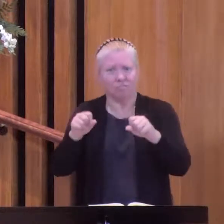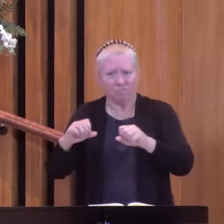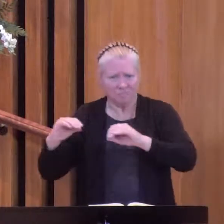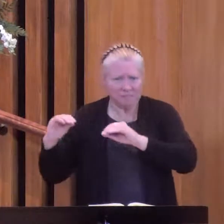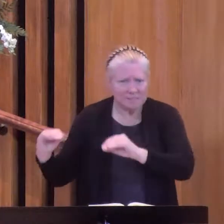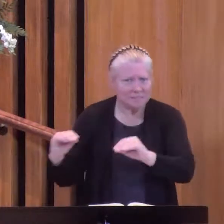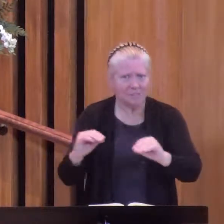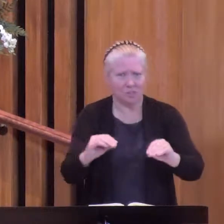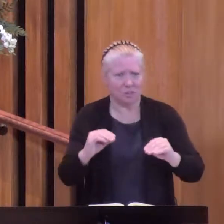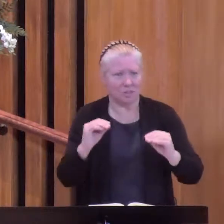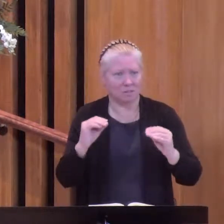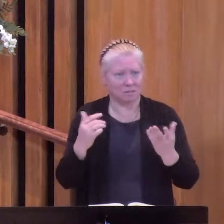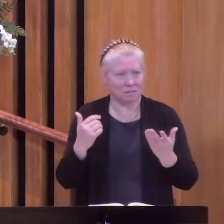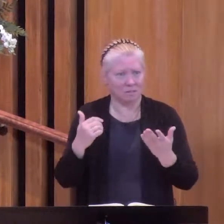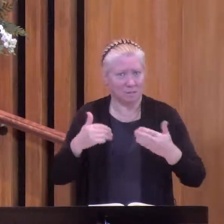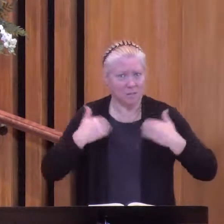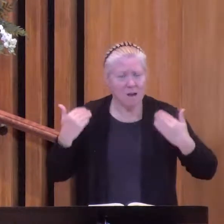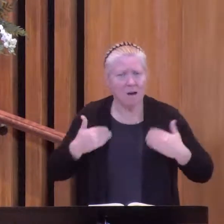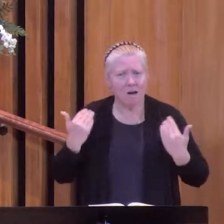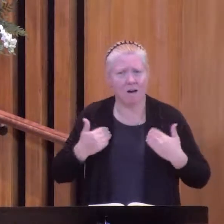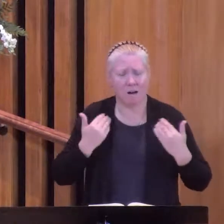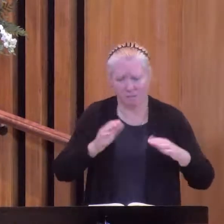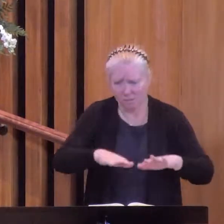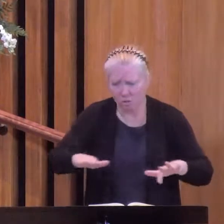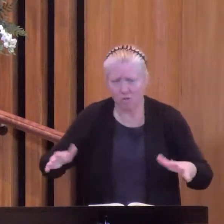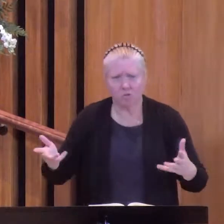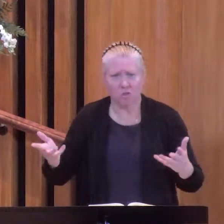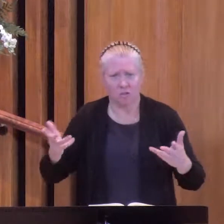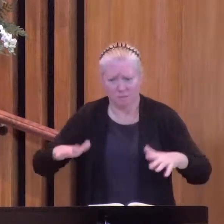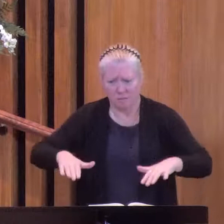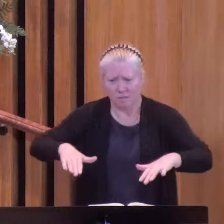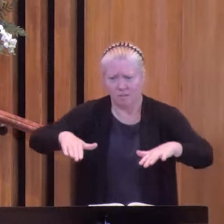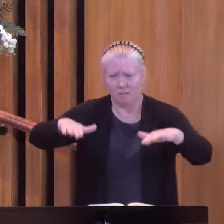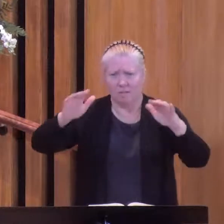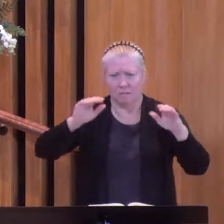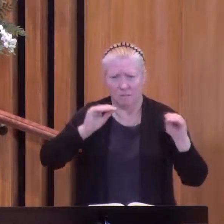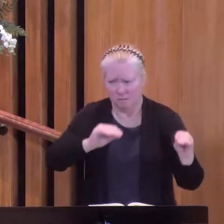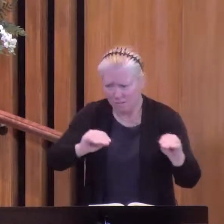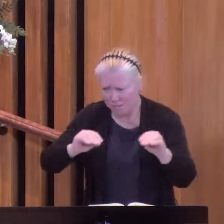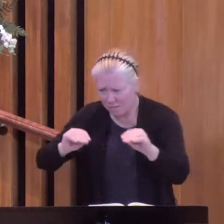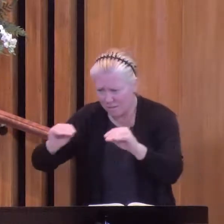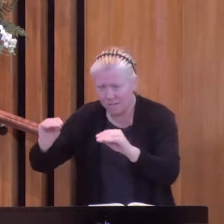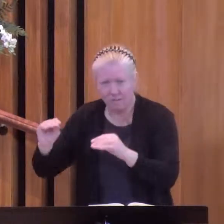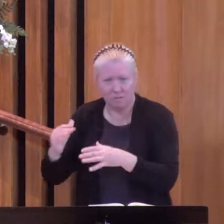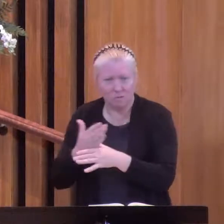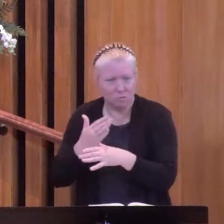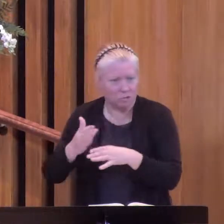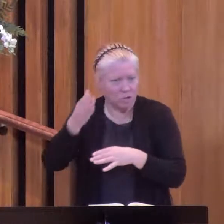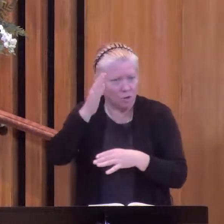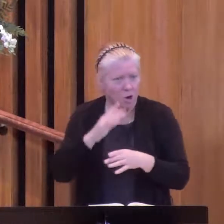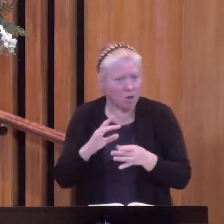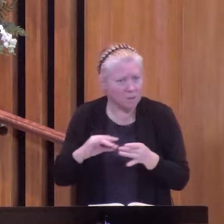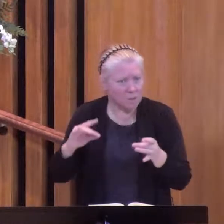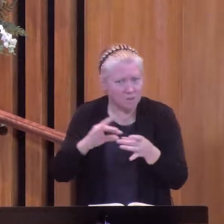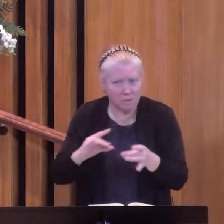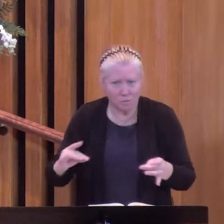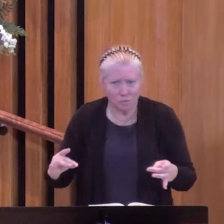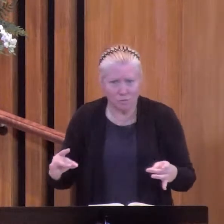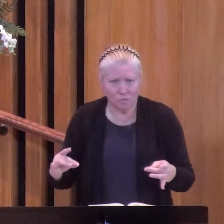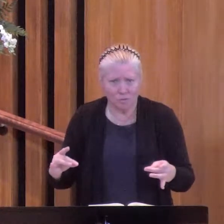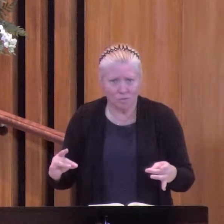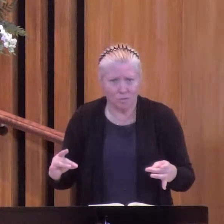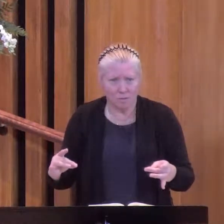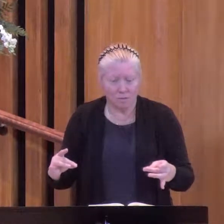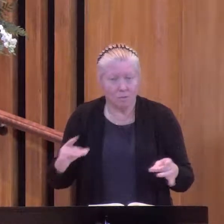to prepare, to gather, and to share the message, the story of our Catholic